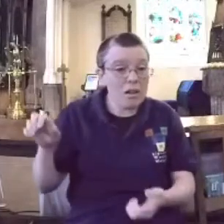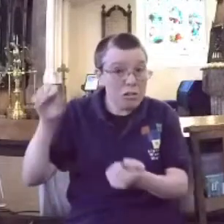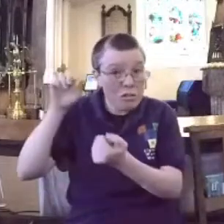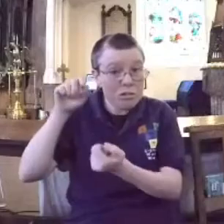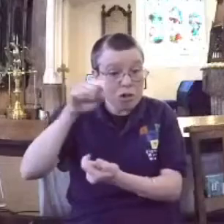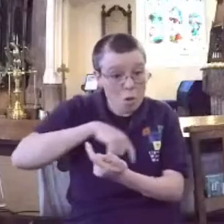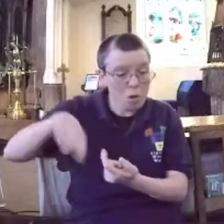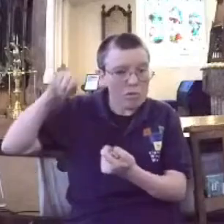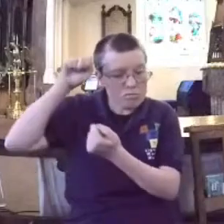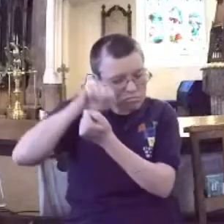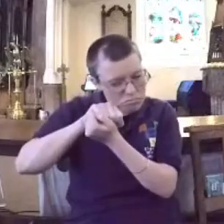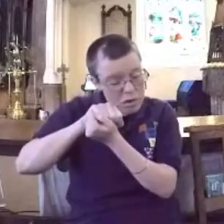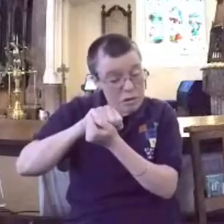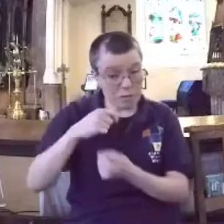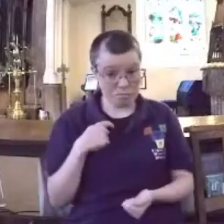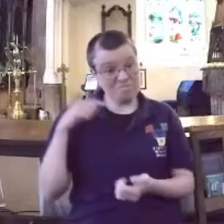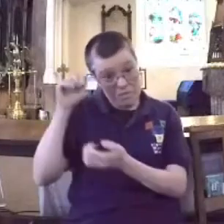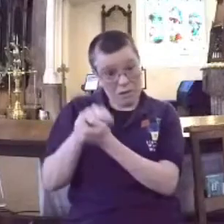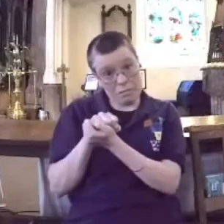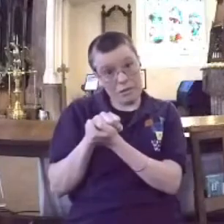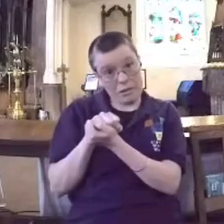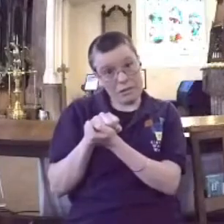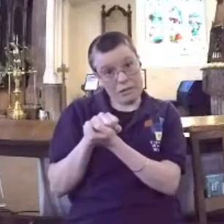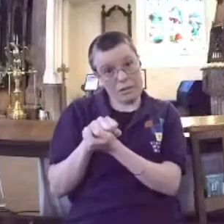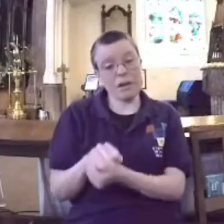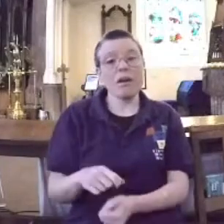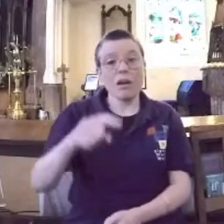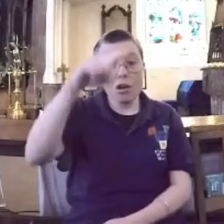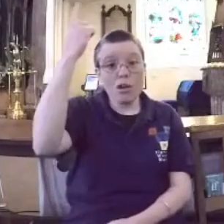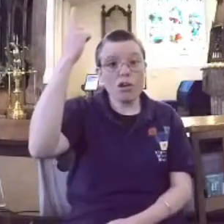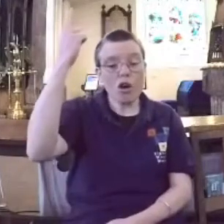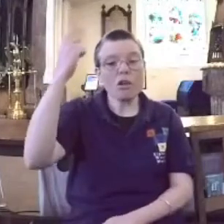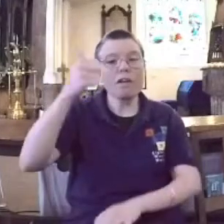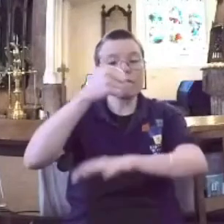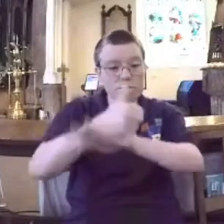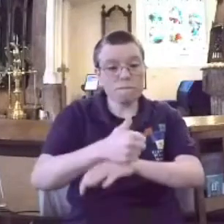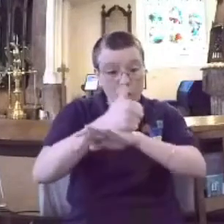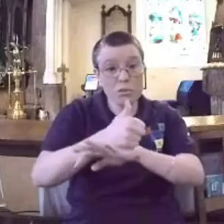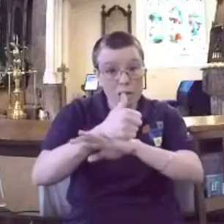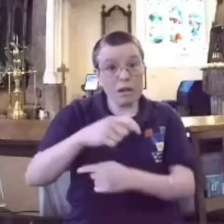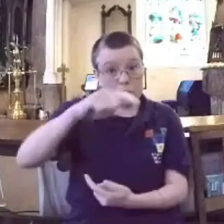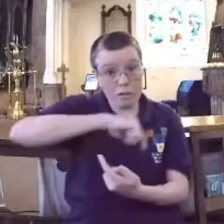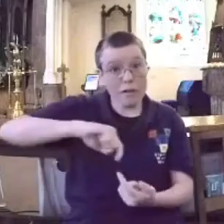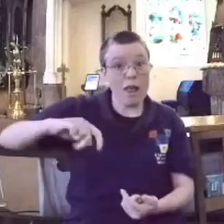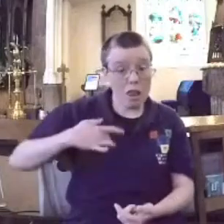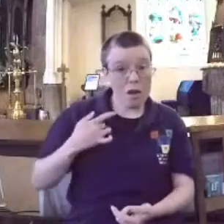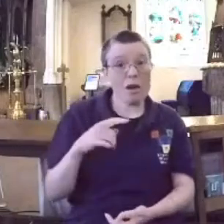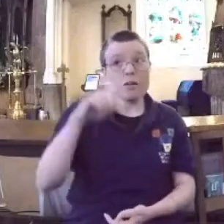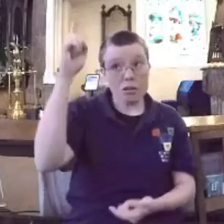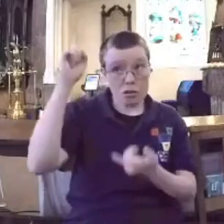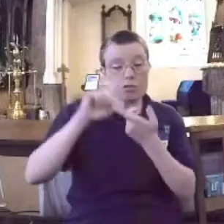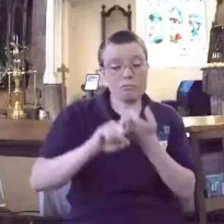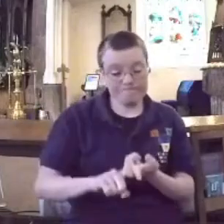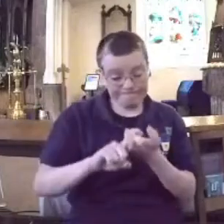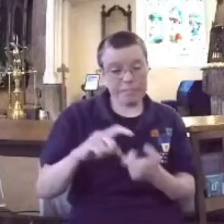remind us, me anyway, that God is the foundation of our lives and we can rely on him. It's a